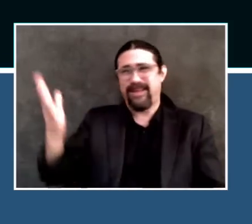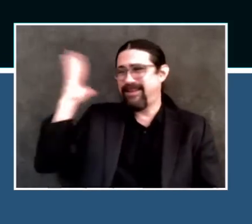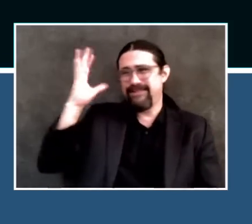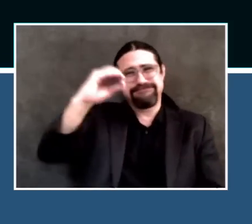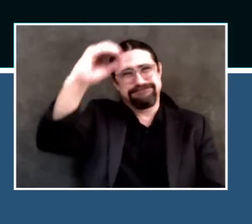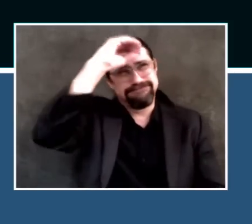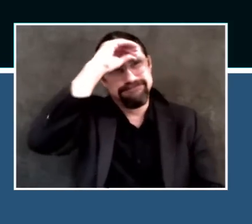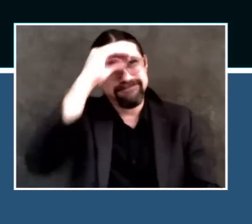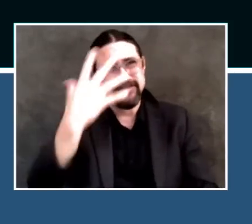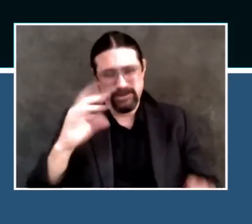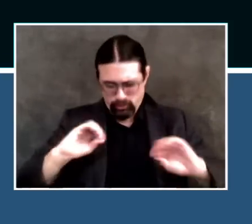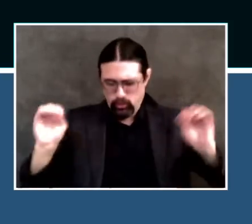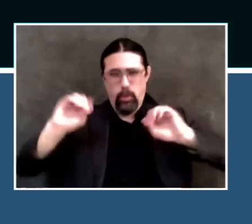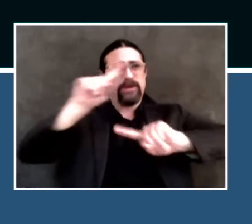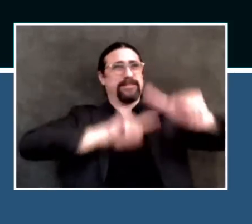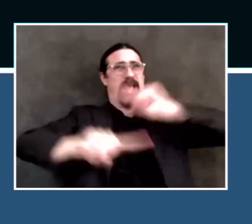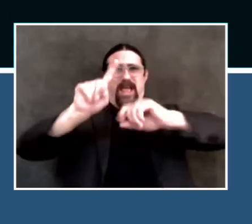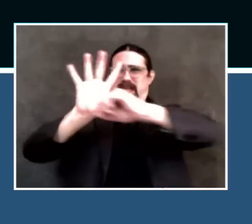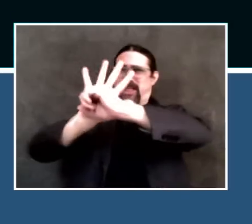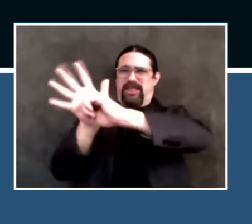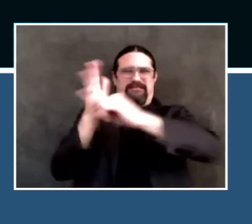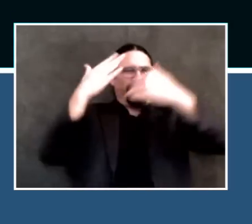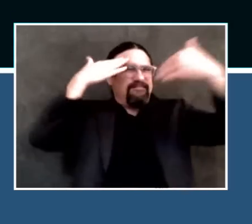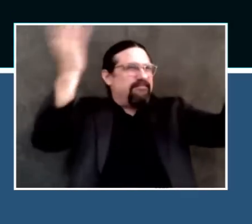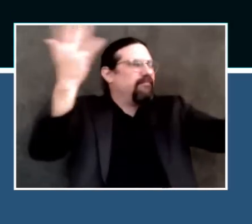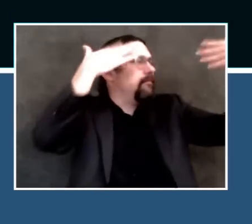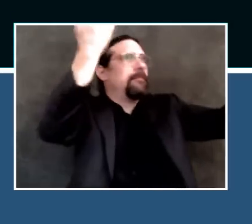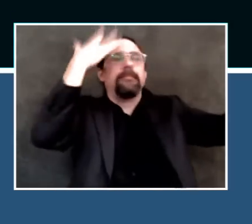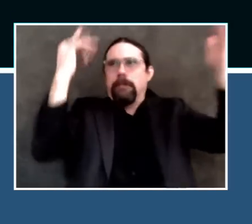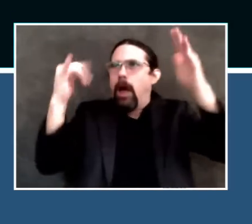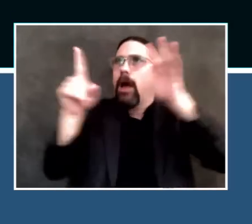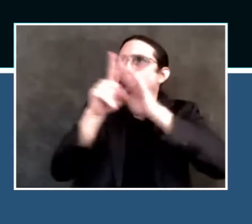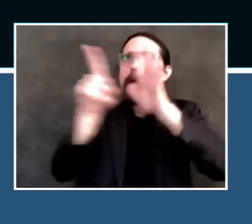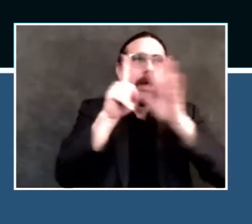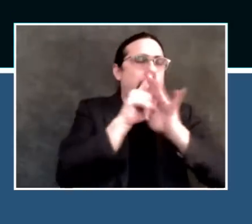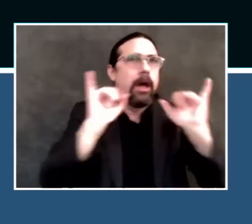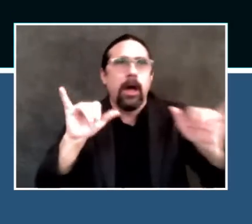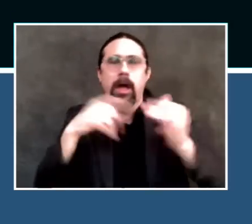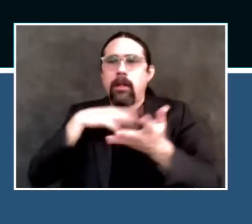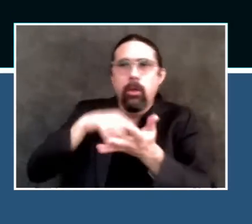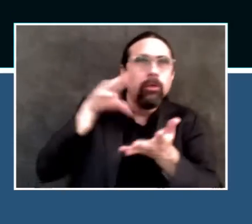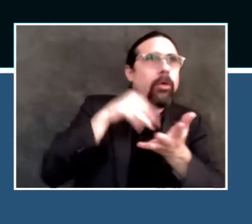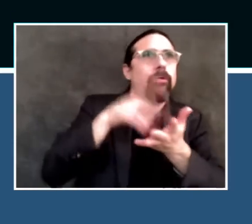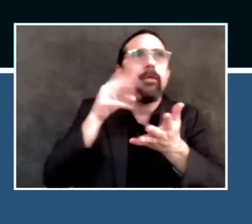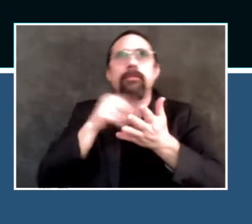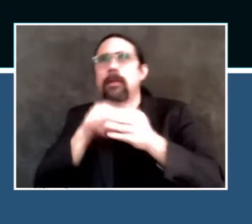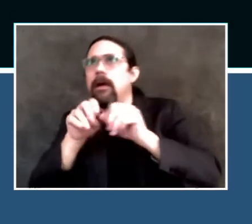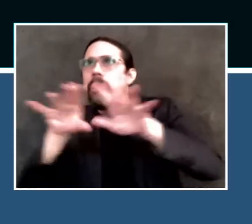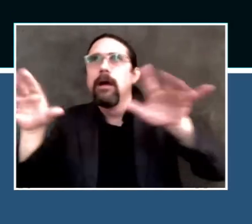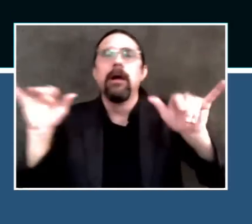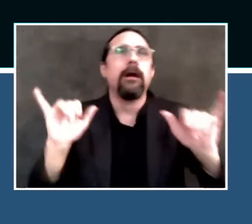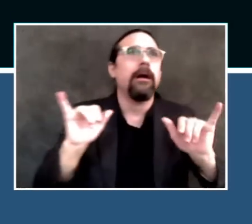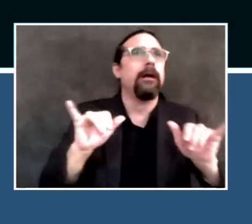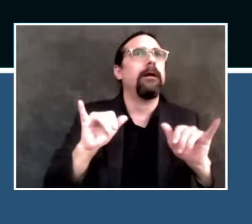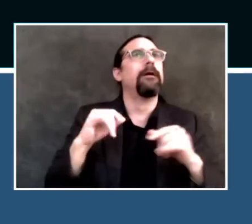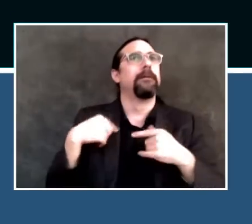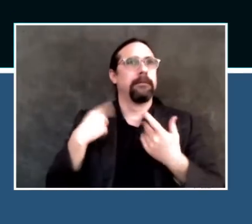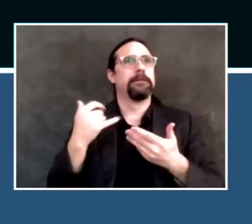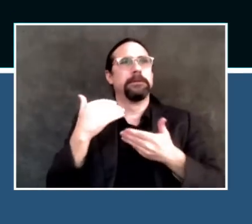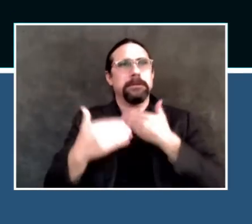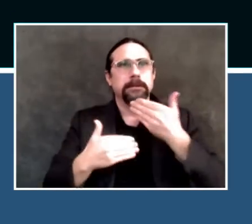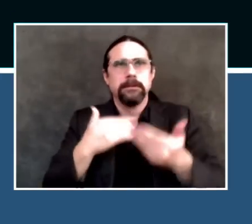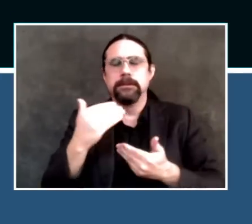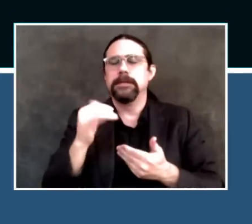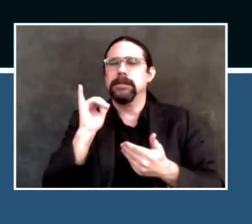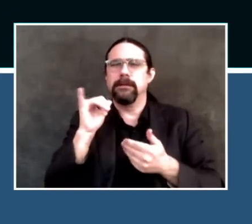now, for the first time, as we've learned more, as we experience more, we're starting to be able to put together a game plan for the future.